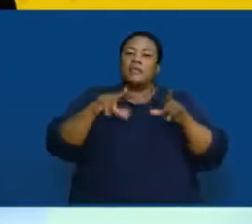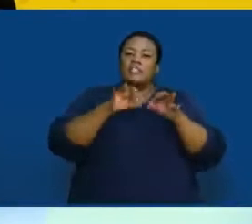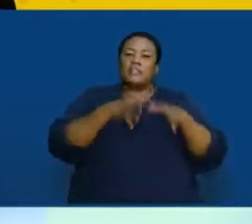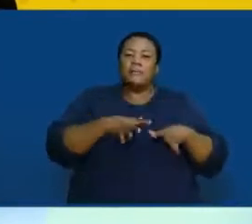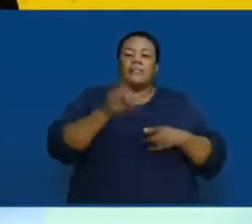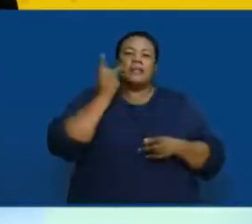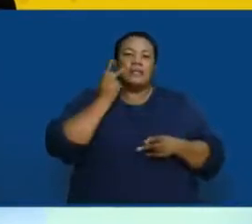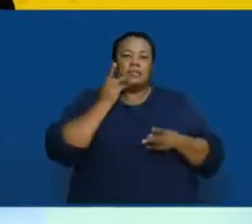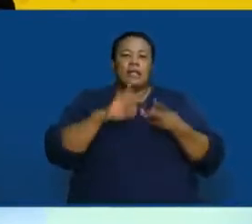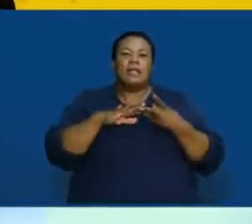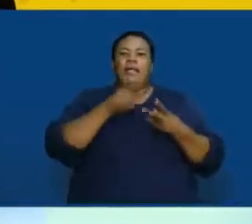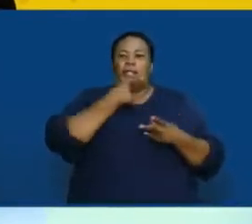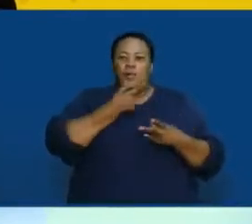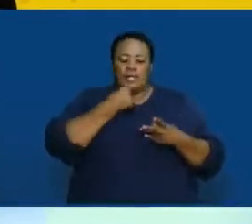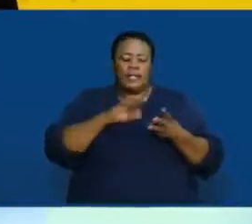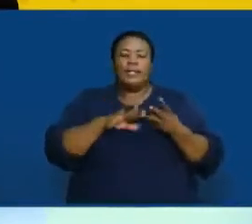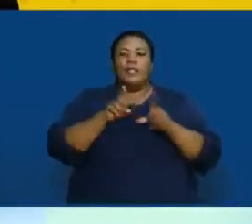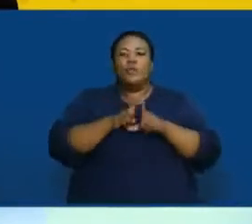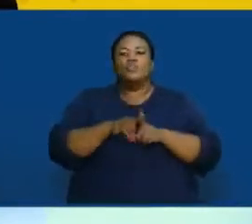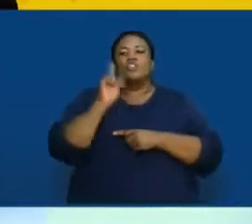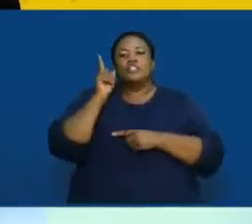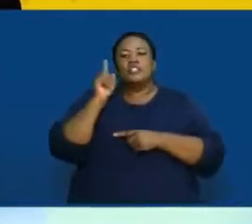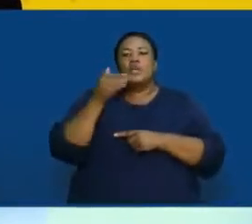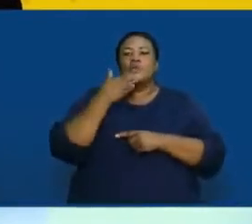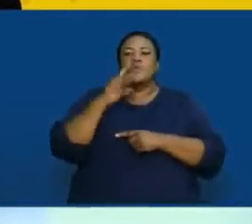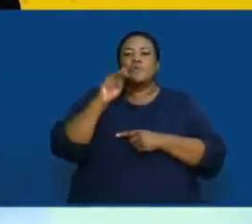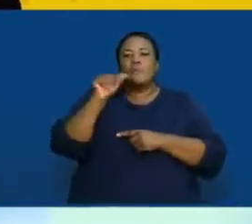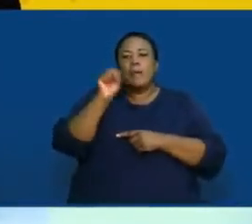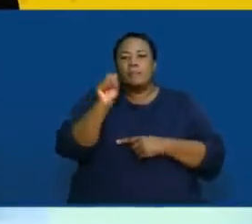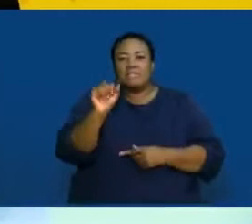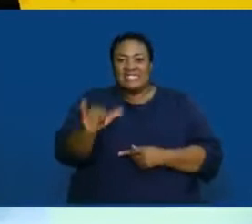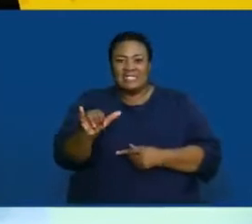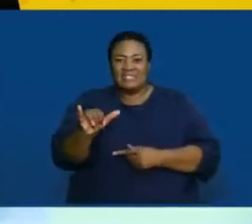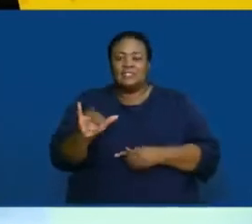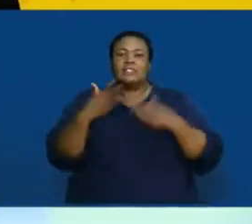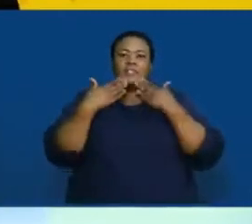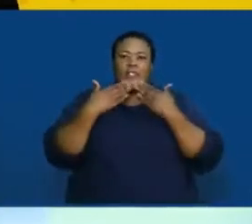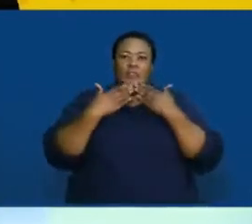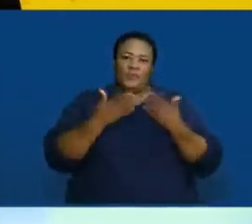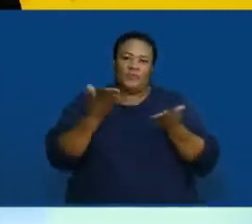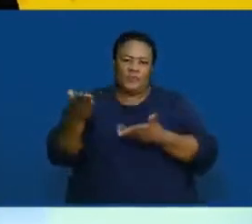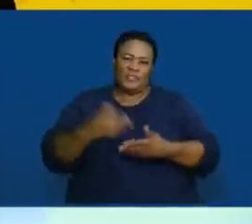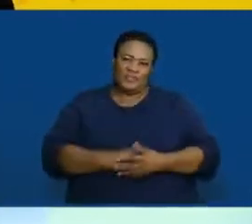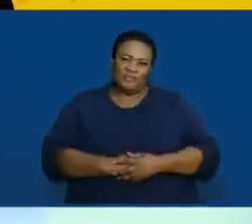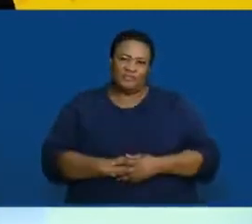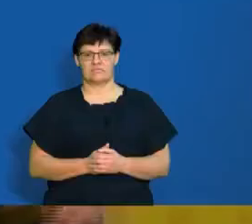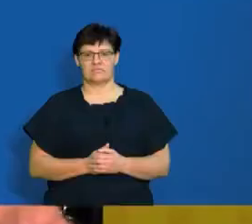interpreters, Keta and Nicolene, as well as our awesome teacher, Mamsi. Thank you so much, guys, and over to